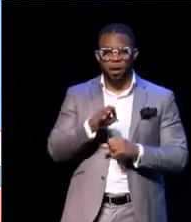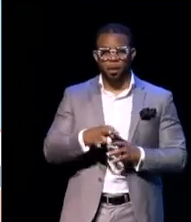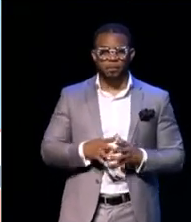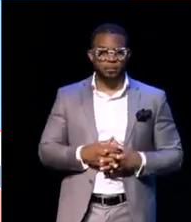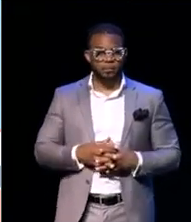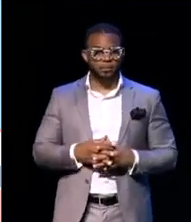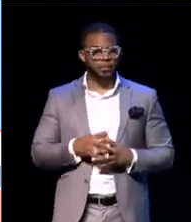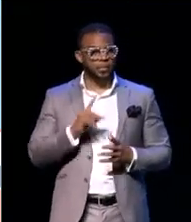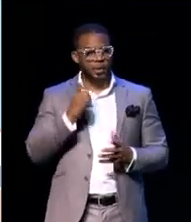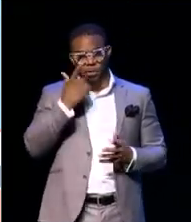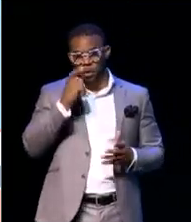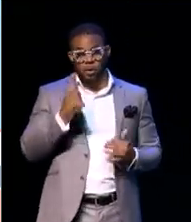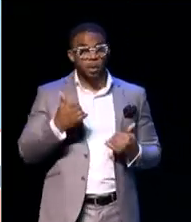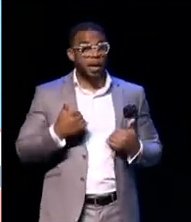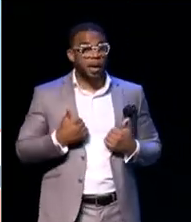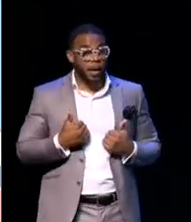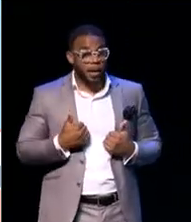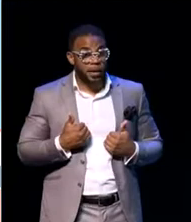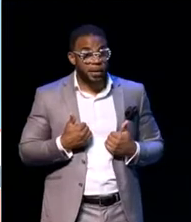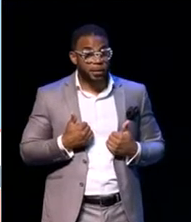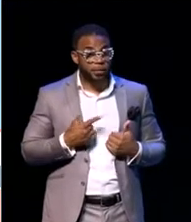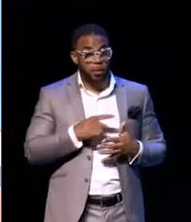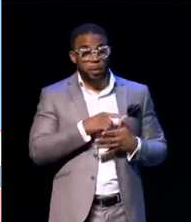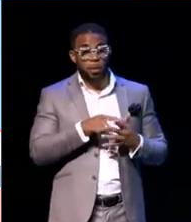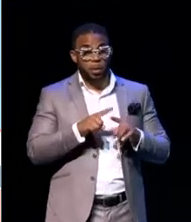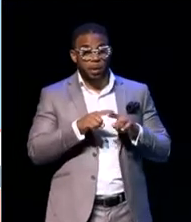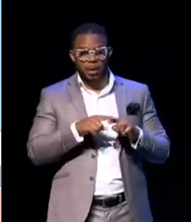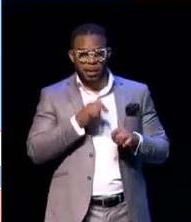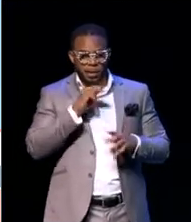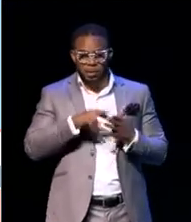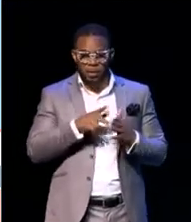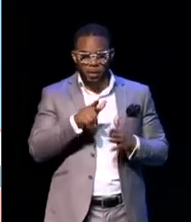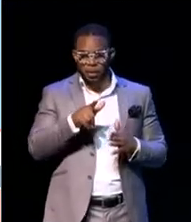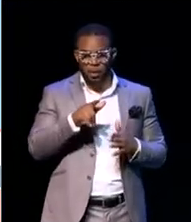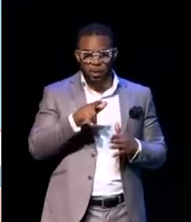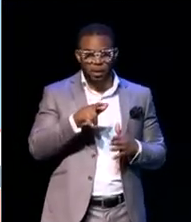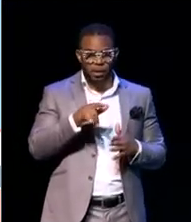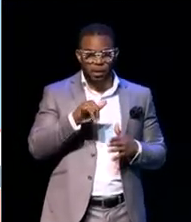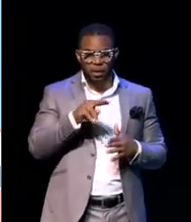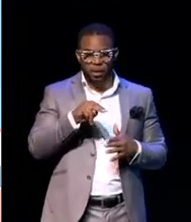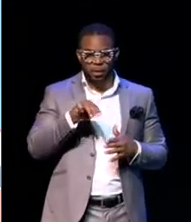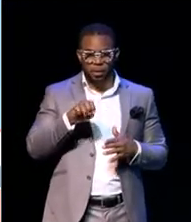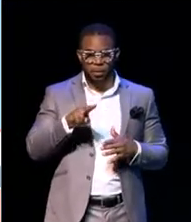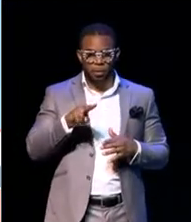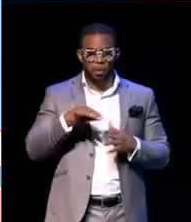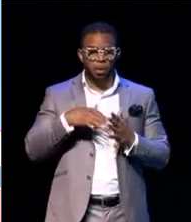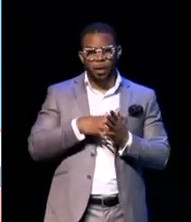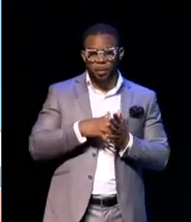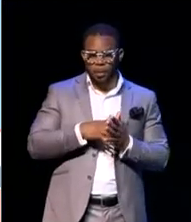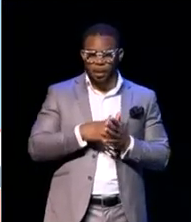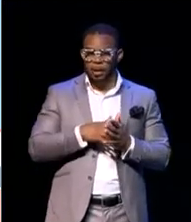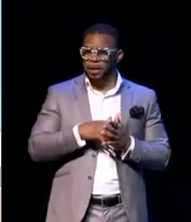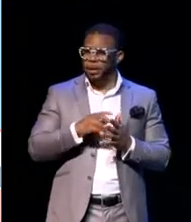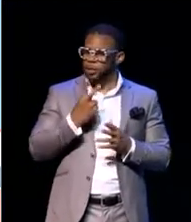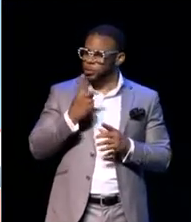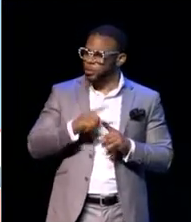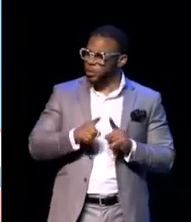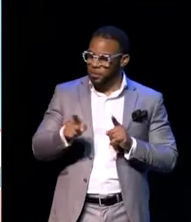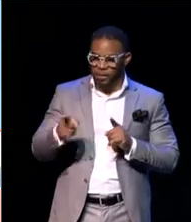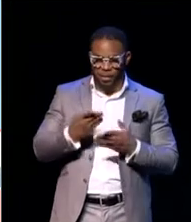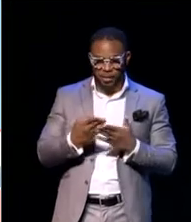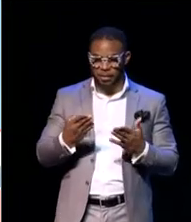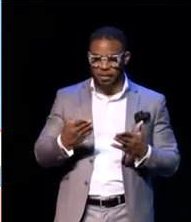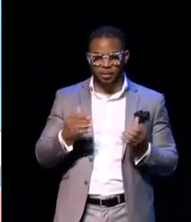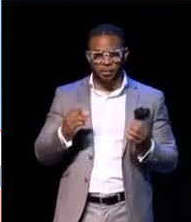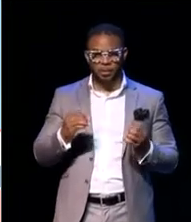off. Just because you have those conditions doesn't mean that you're immunocompromised. Okay, those are two different